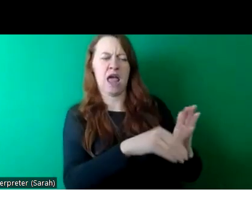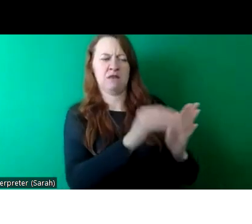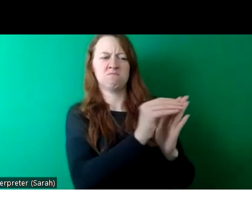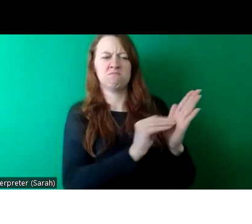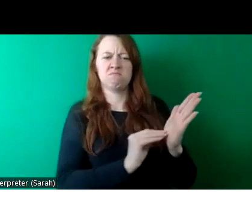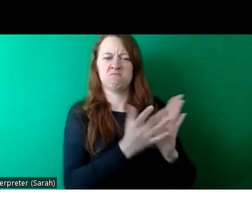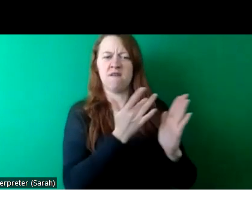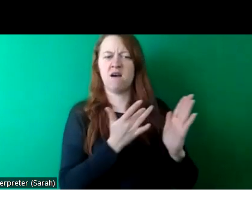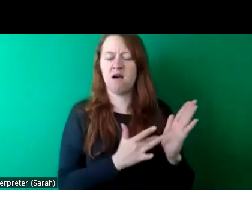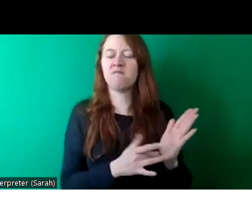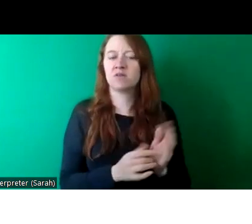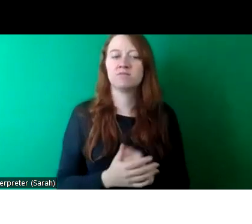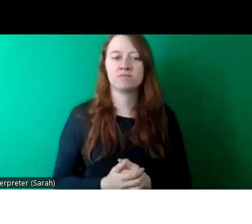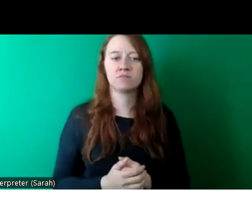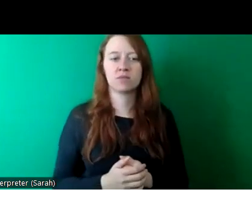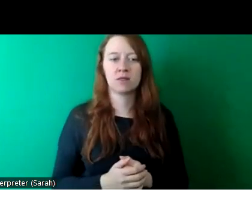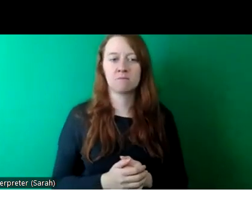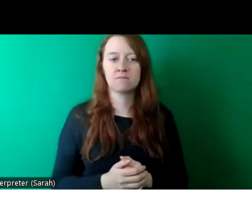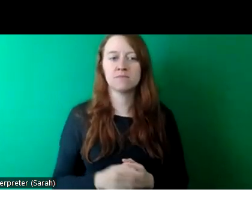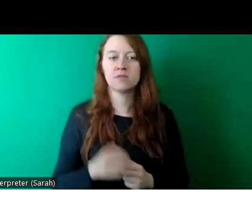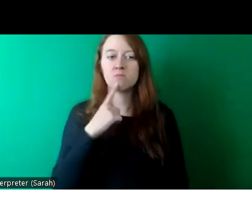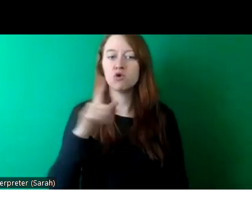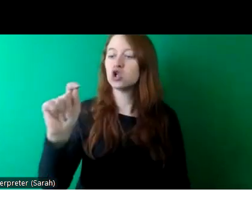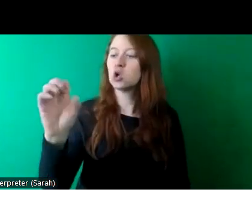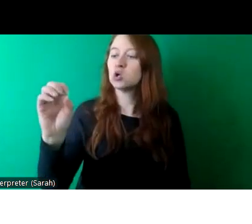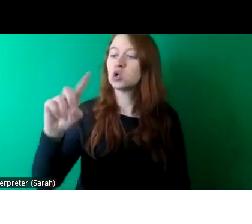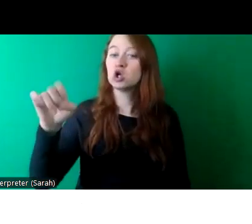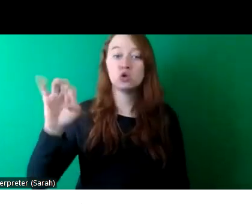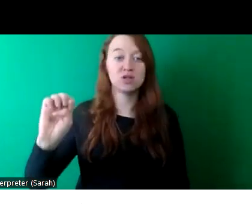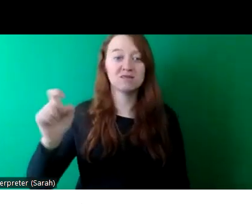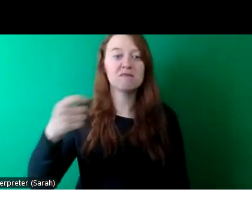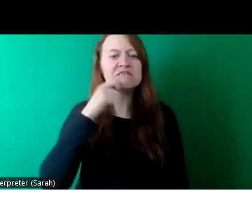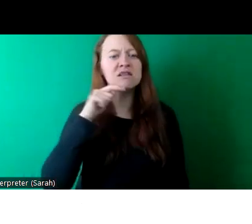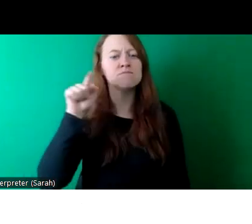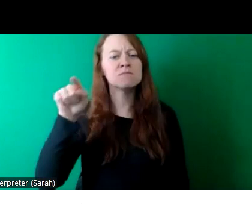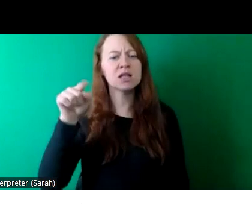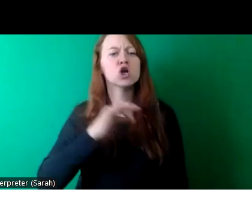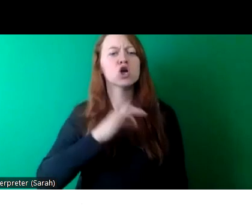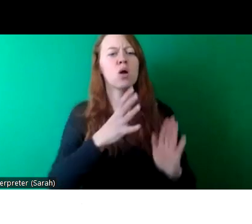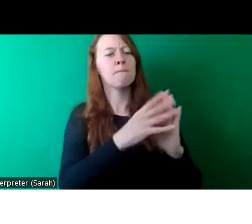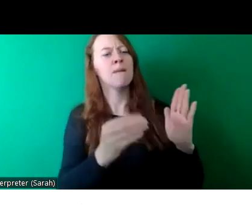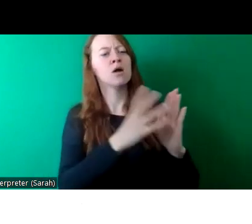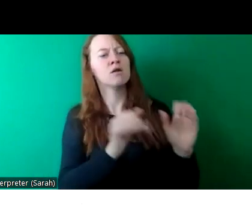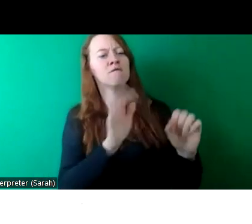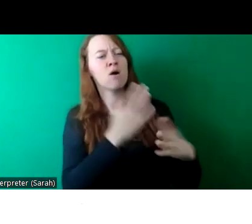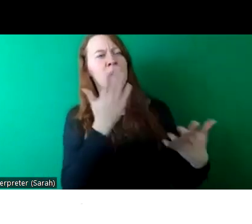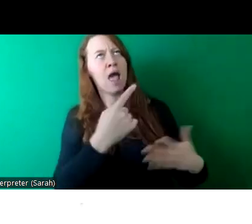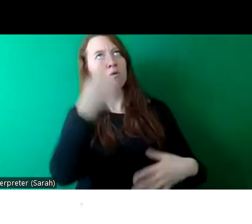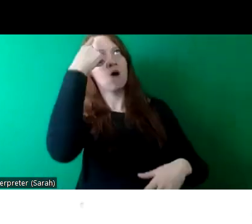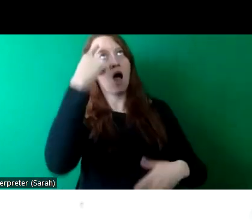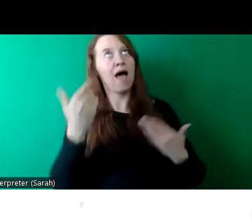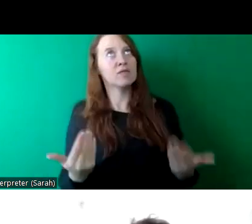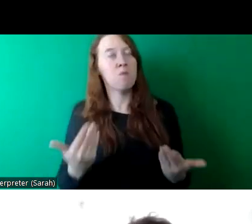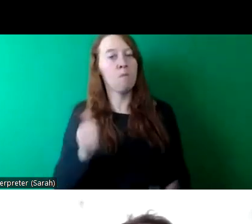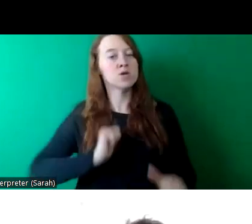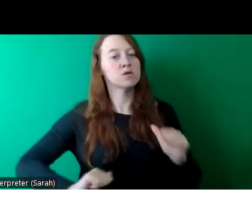on. And Tu says this is, he would see this as being a good model for thinking about the current moment. His parting shot is